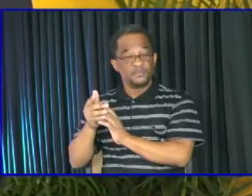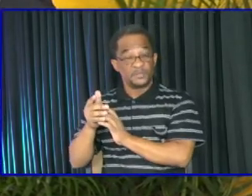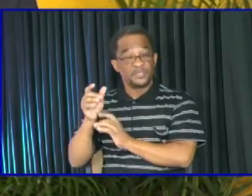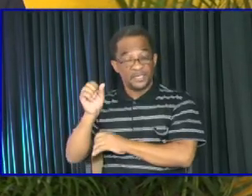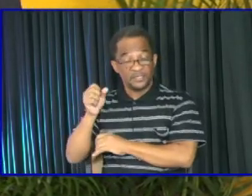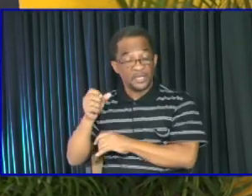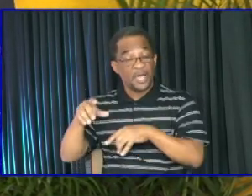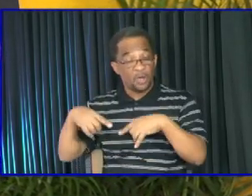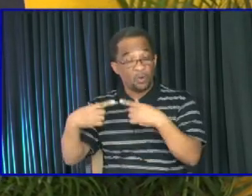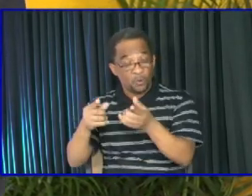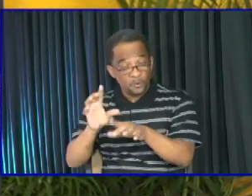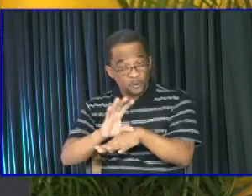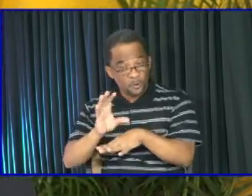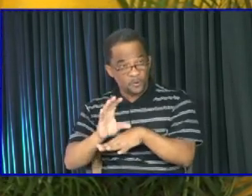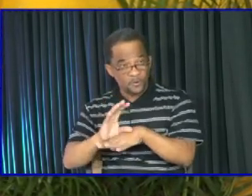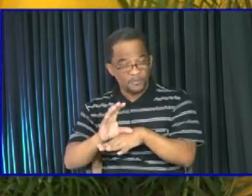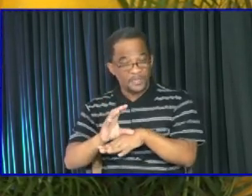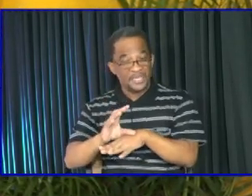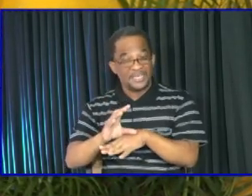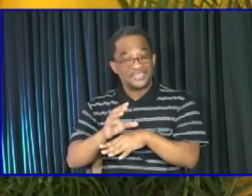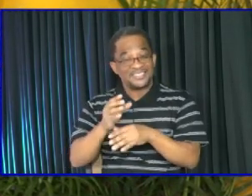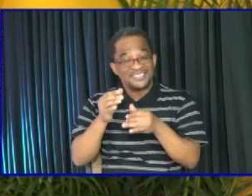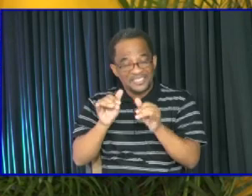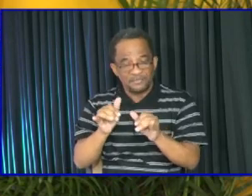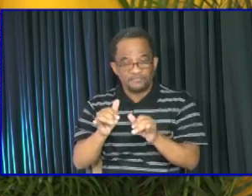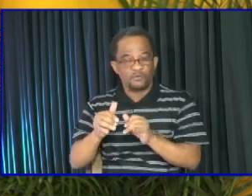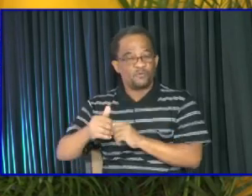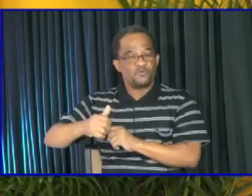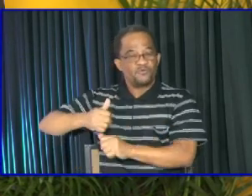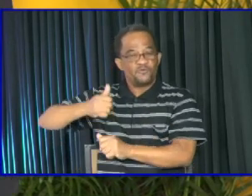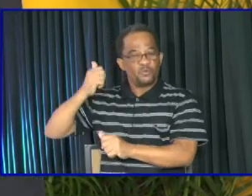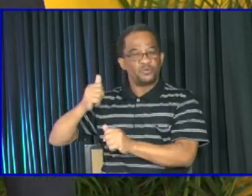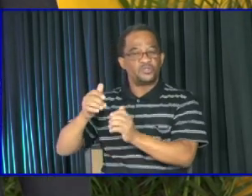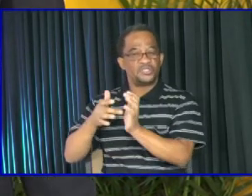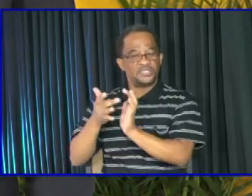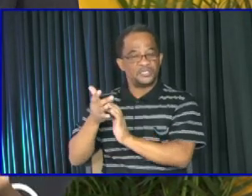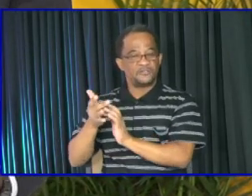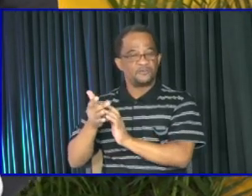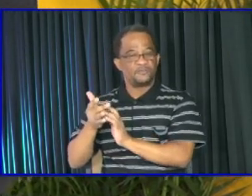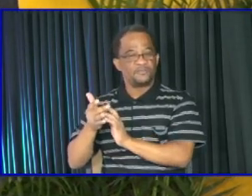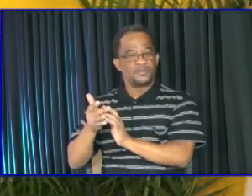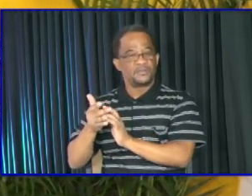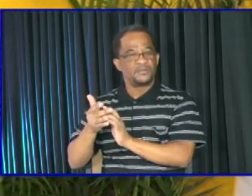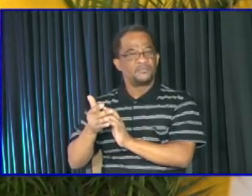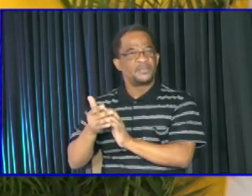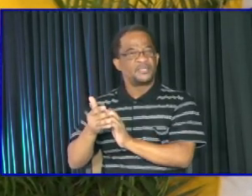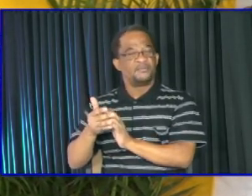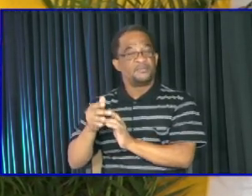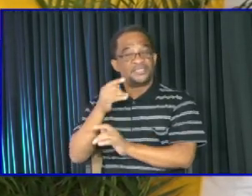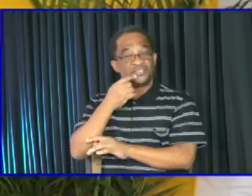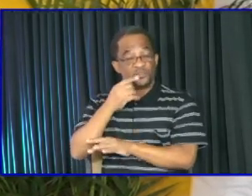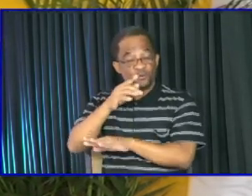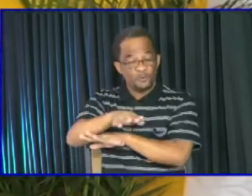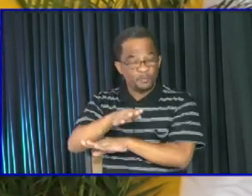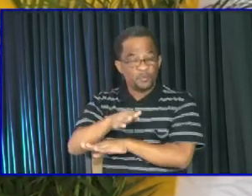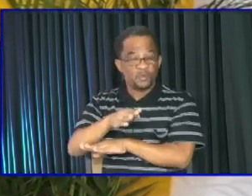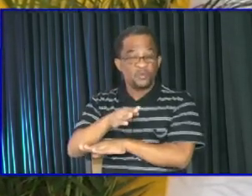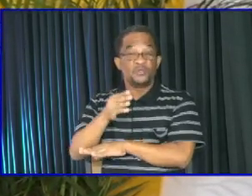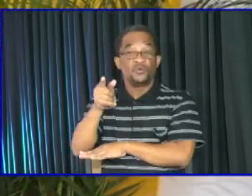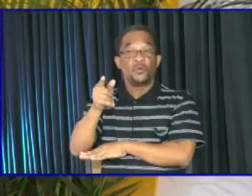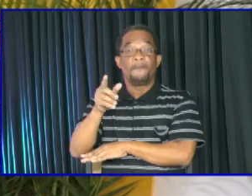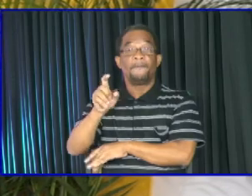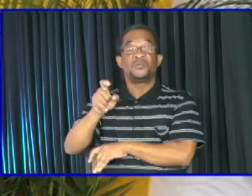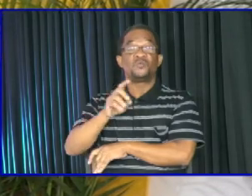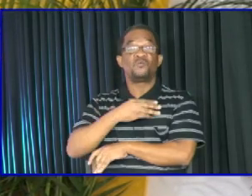Jesus and still yet reject him. I submit to you this evening that you should be willing and